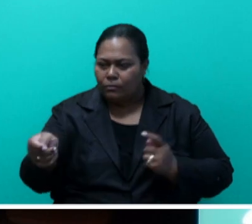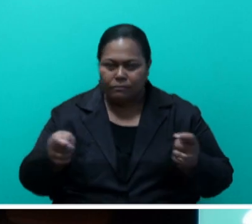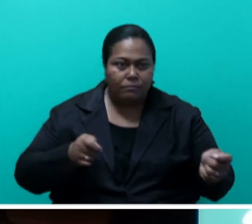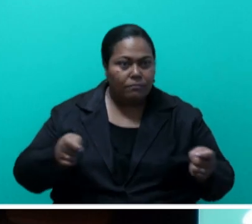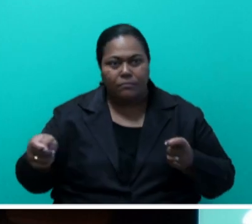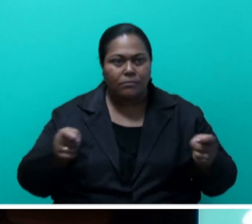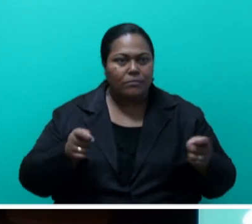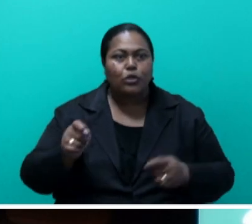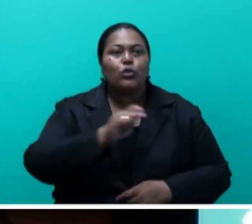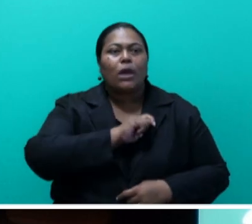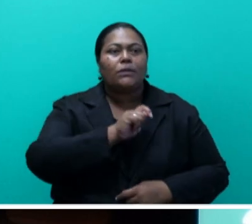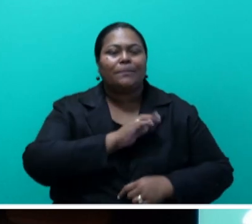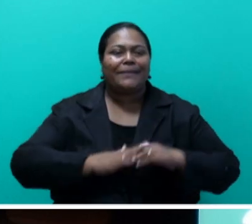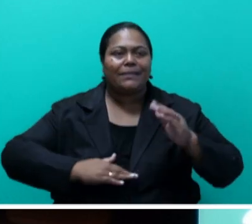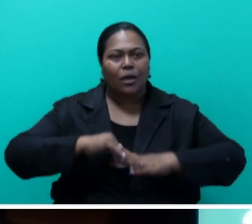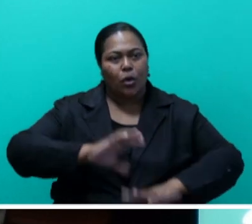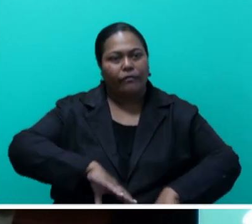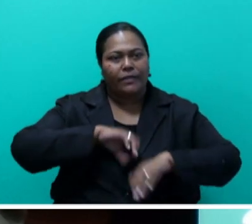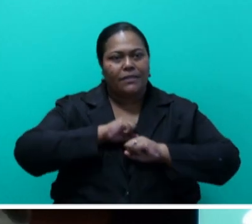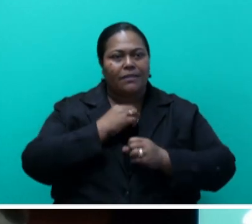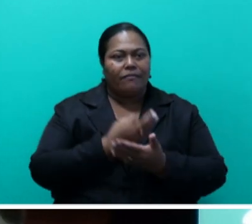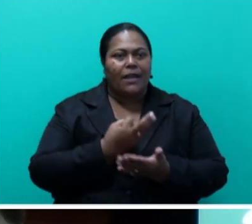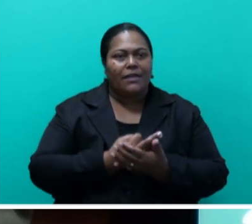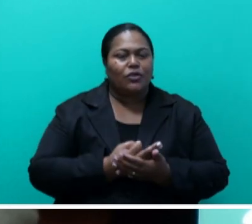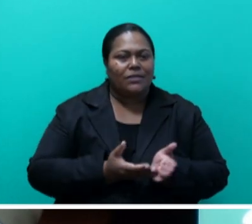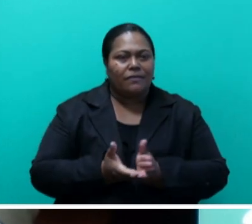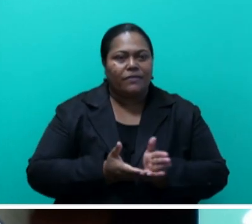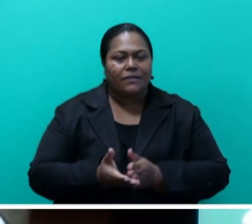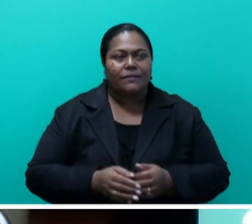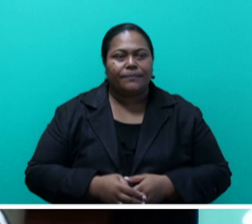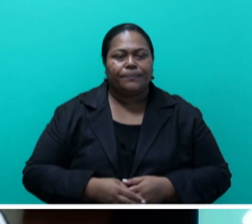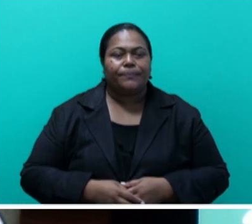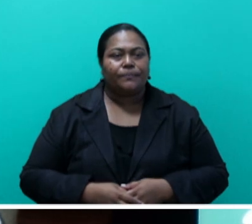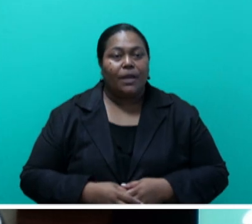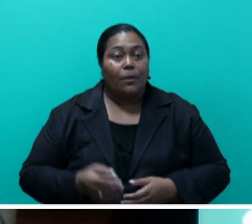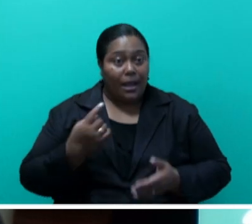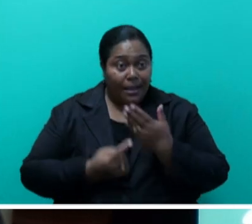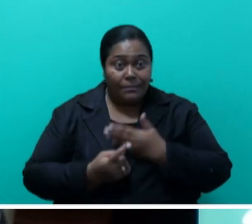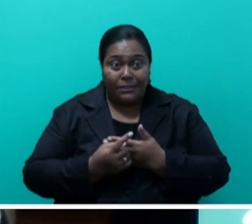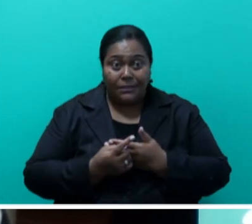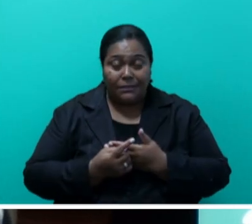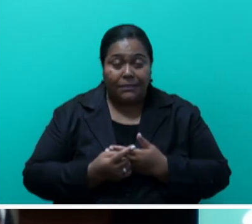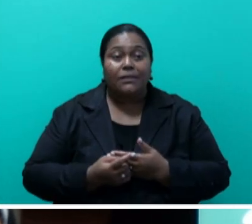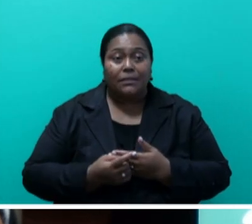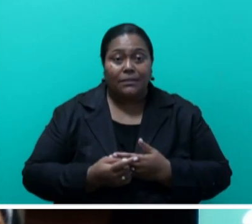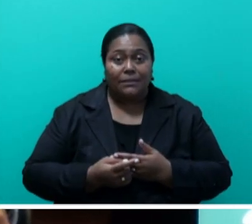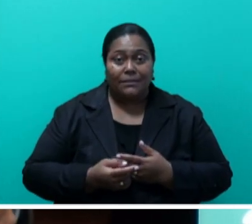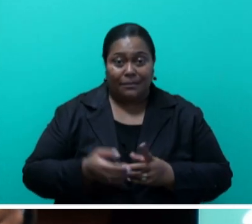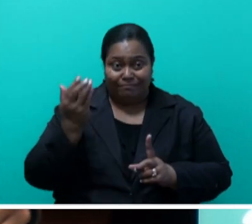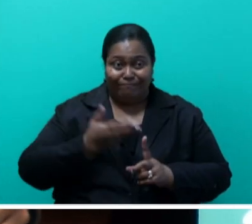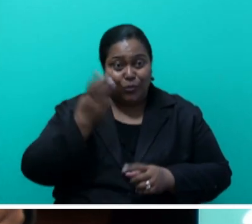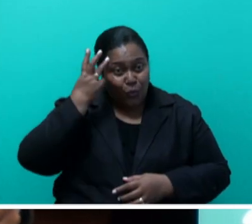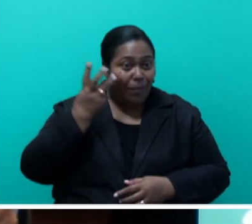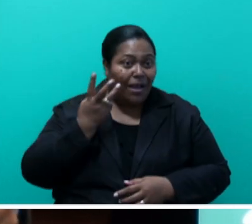confidence in the financial services sector, Mr. Speaker. In this regard, the Ombudsperson will have an